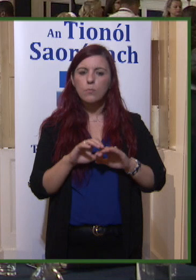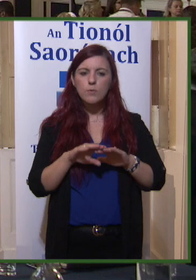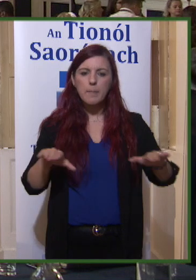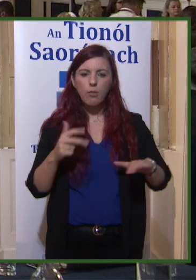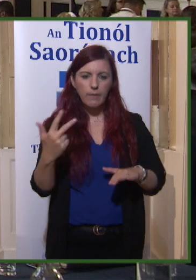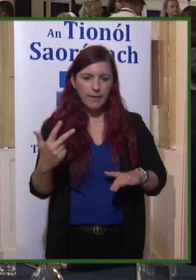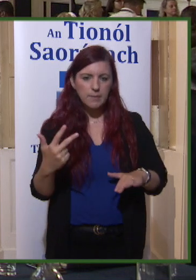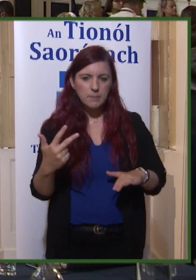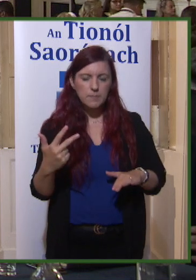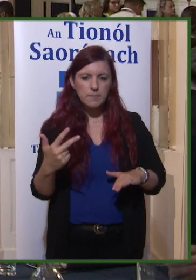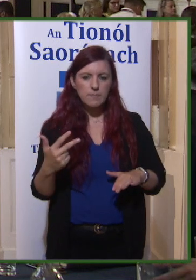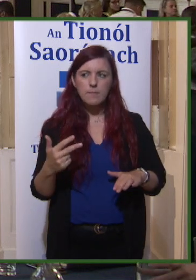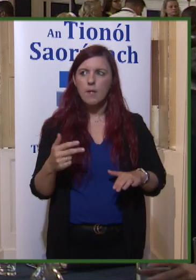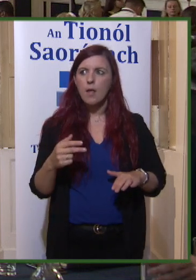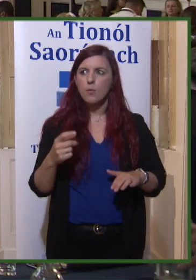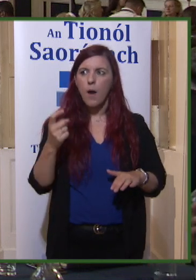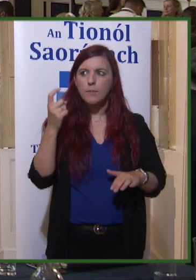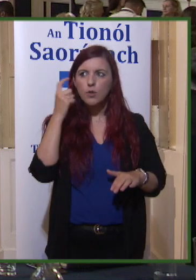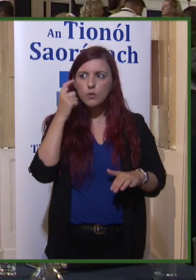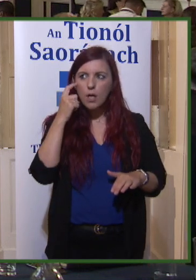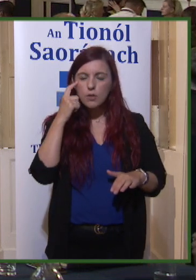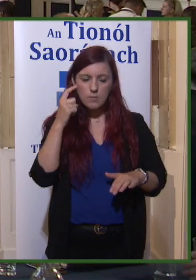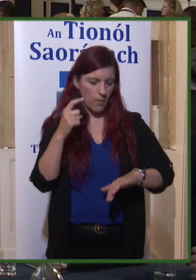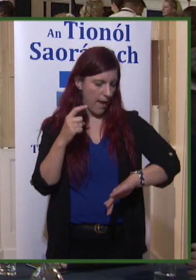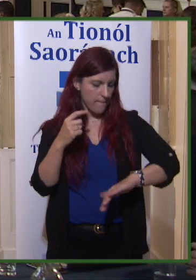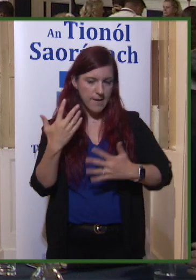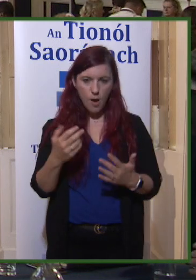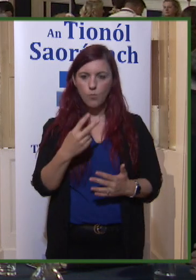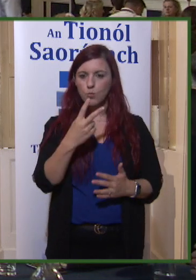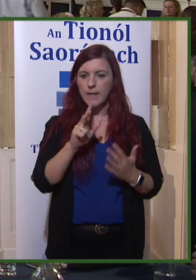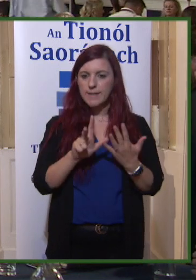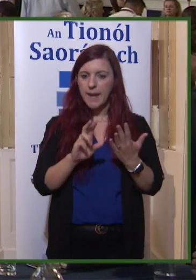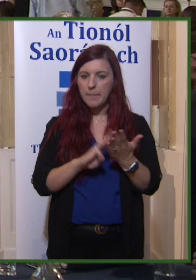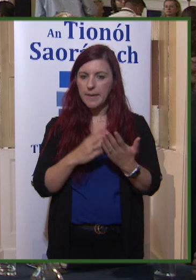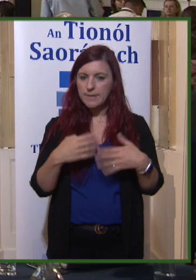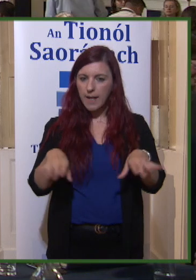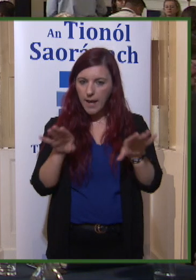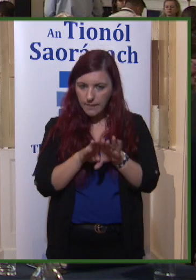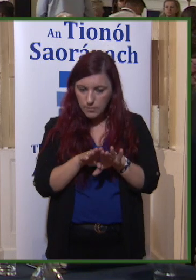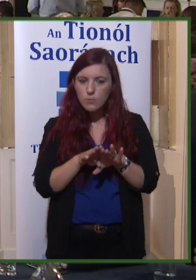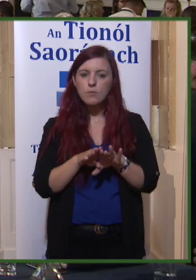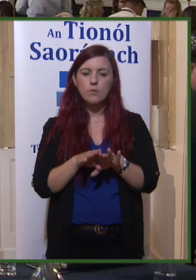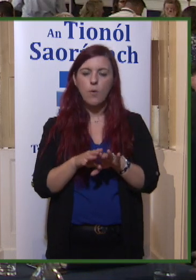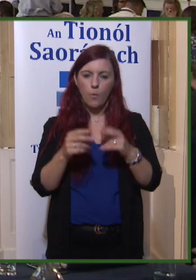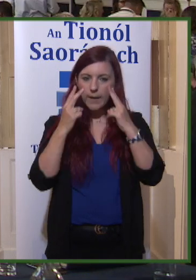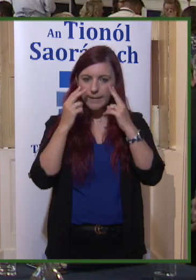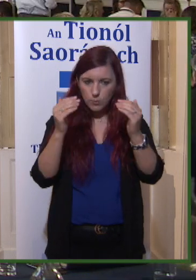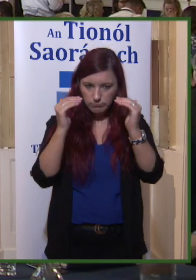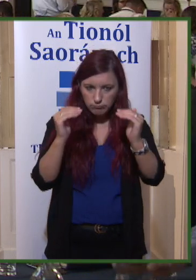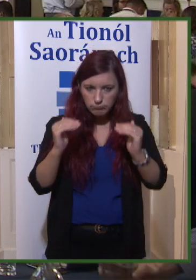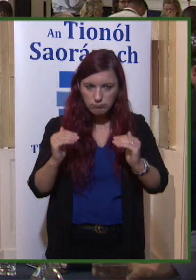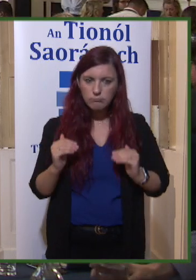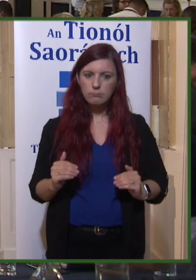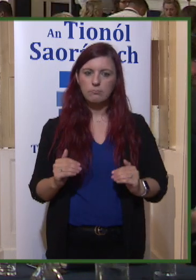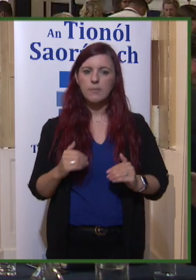Again, if we can just, I'm conscious of time, we've got 28 minutes left. So we are keeping the schedule, so we need to move on quickly. So it's table